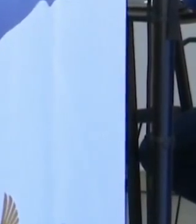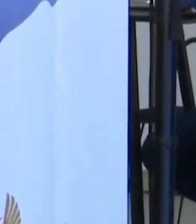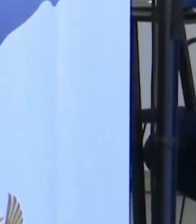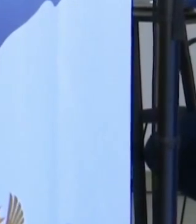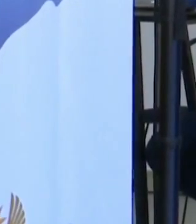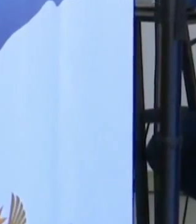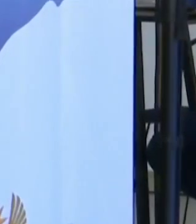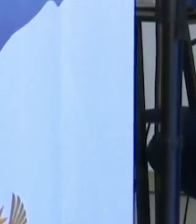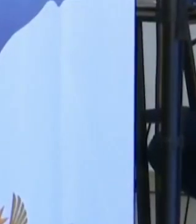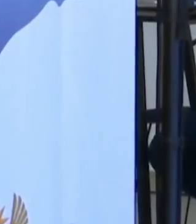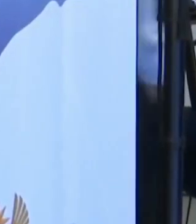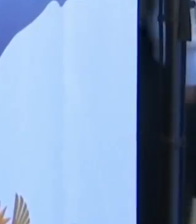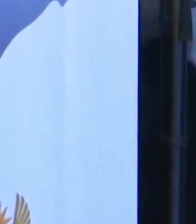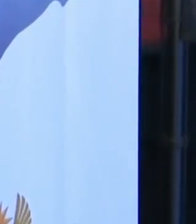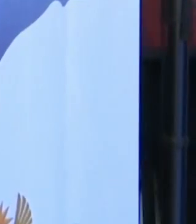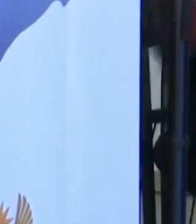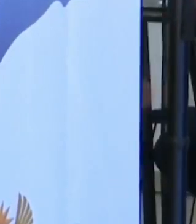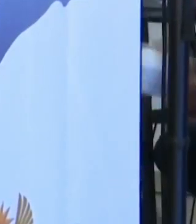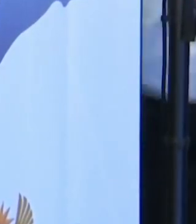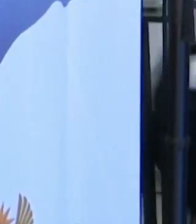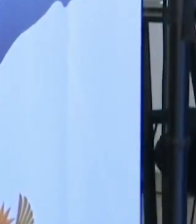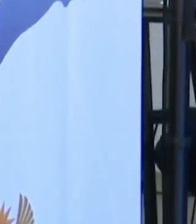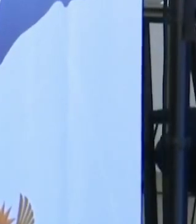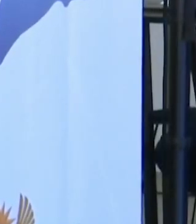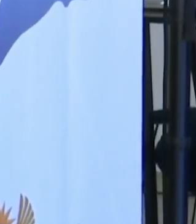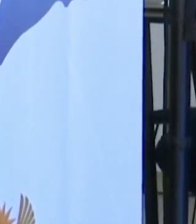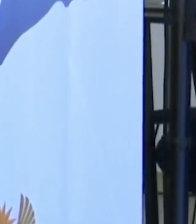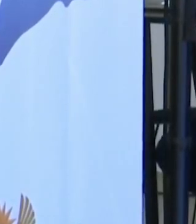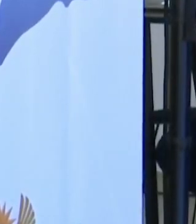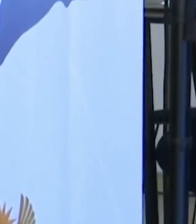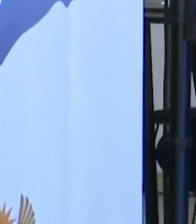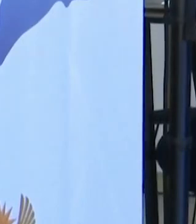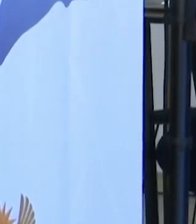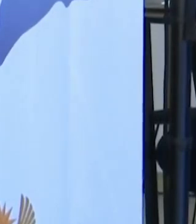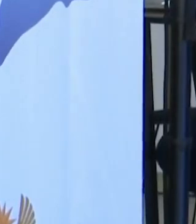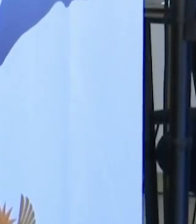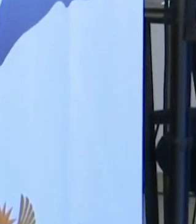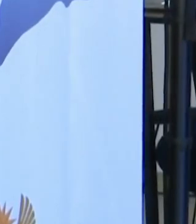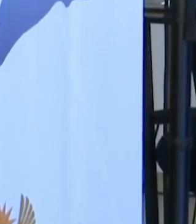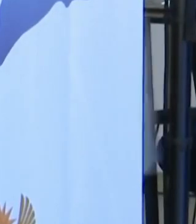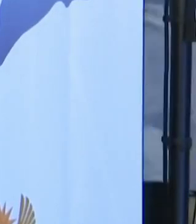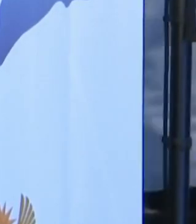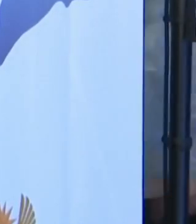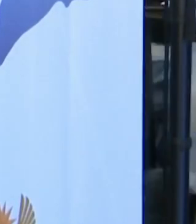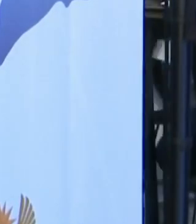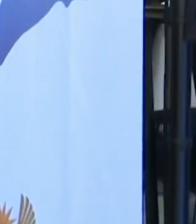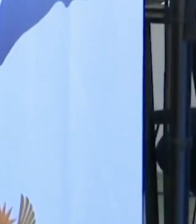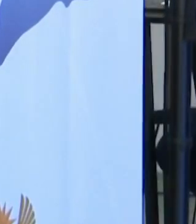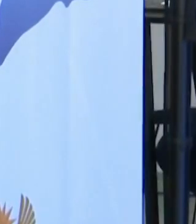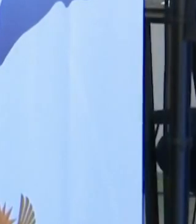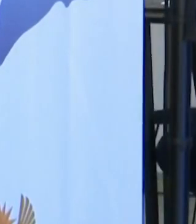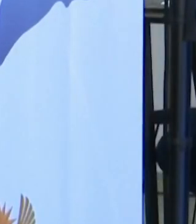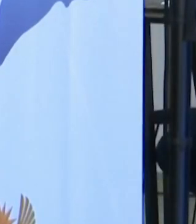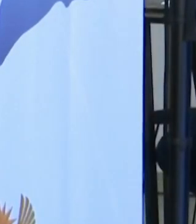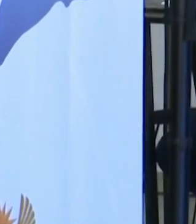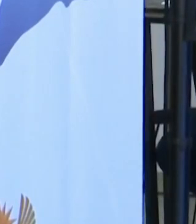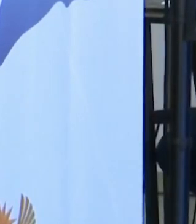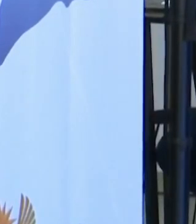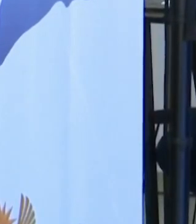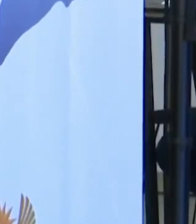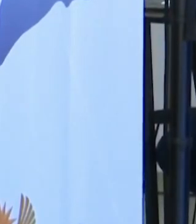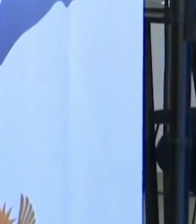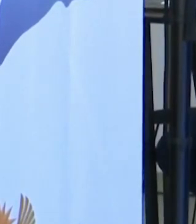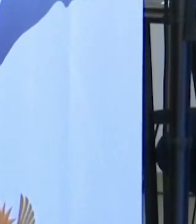is one, as we've been saying continually, it's in its infancy. It's one that, if we get right, can really change the trajectory of the